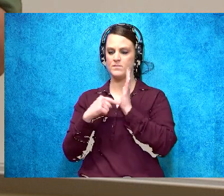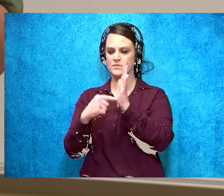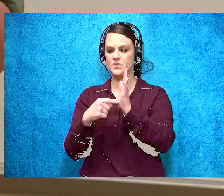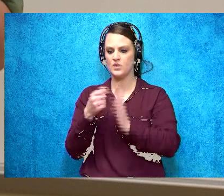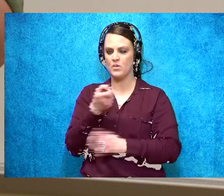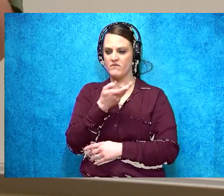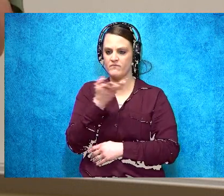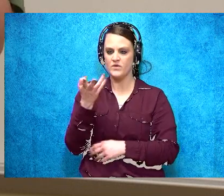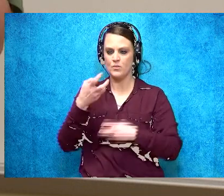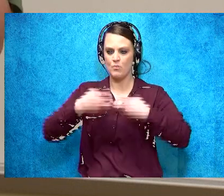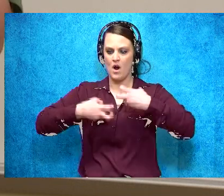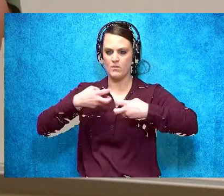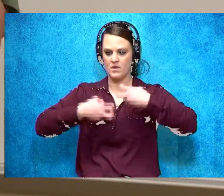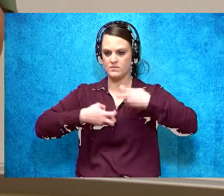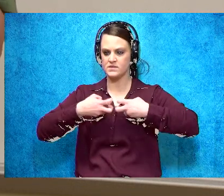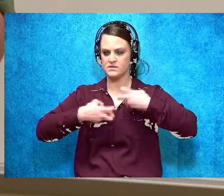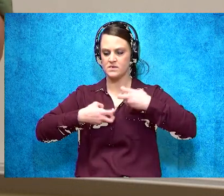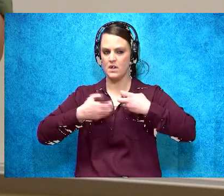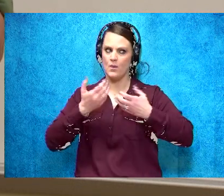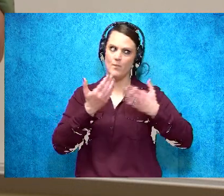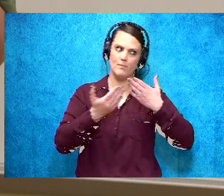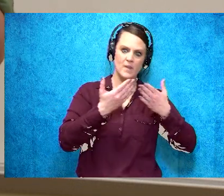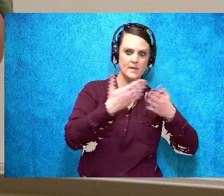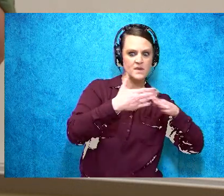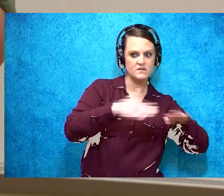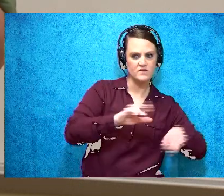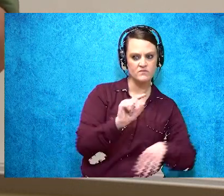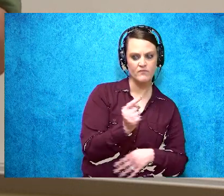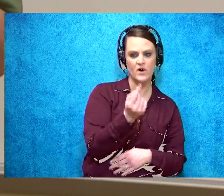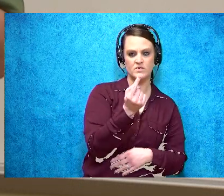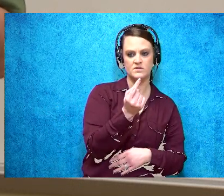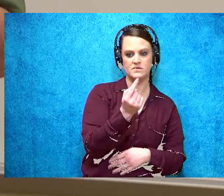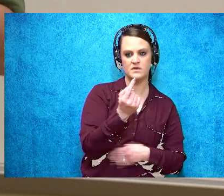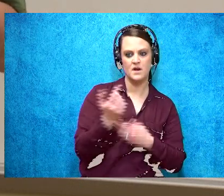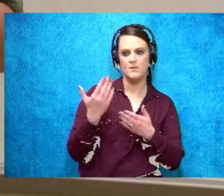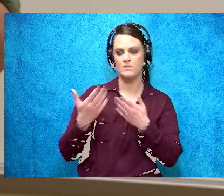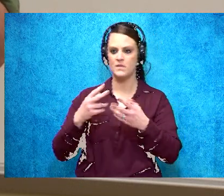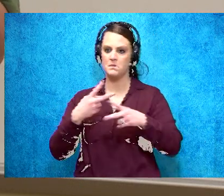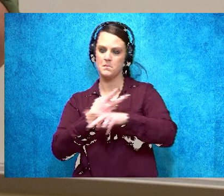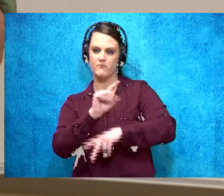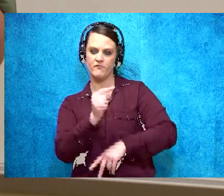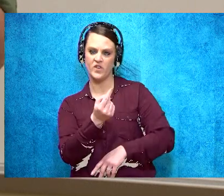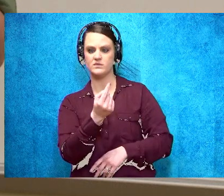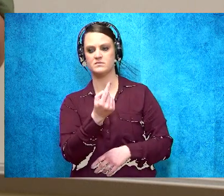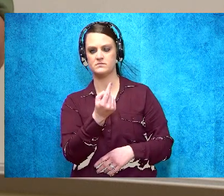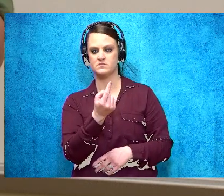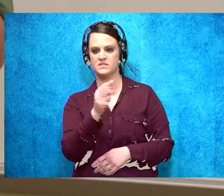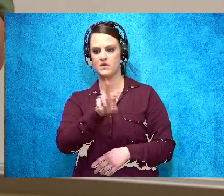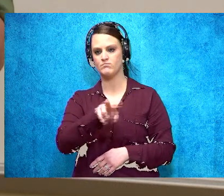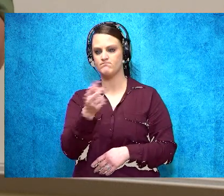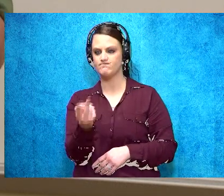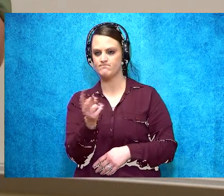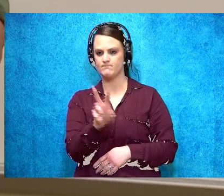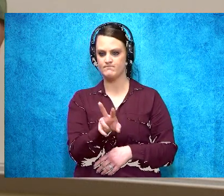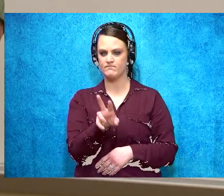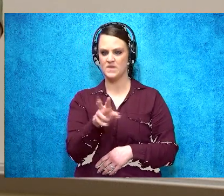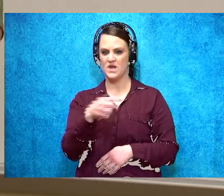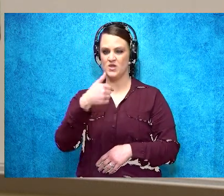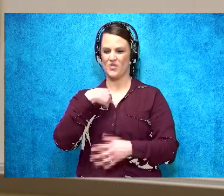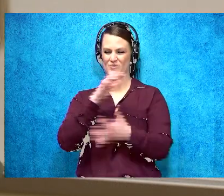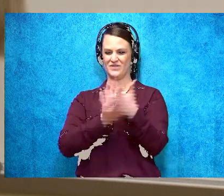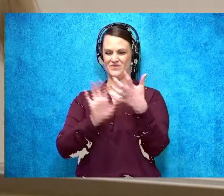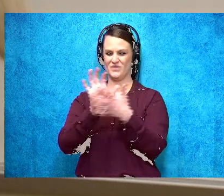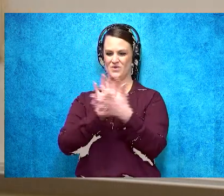equations where maybe division comes before multiplication, and that was confusing my students this